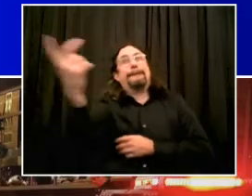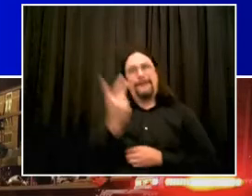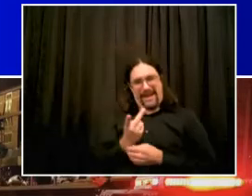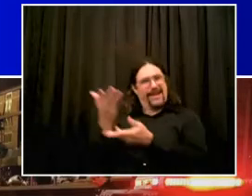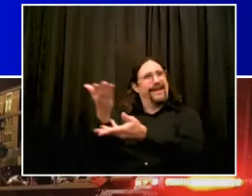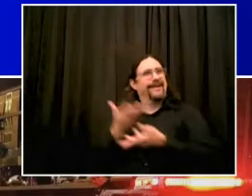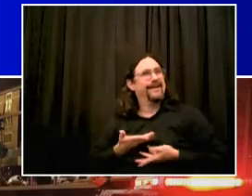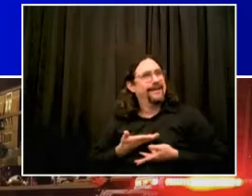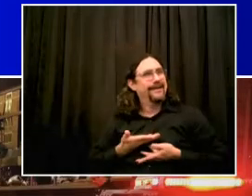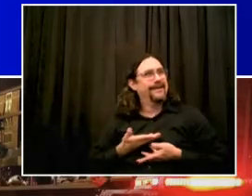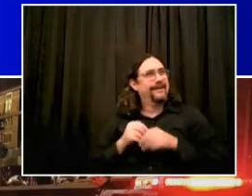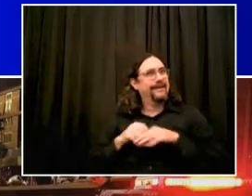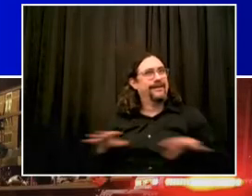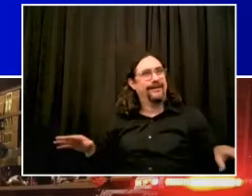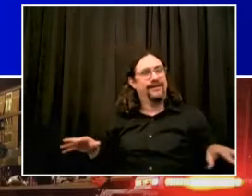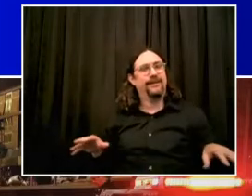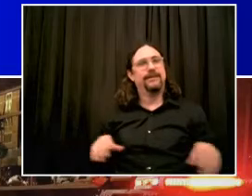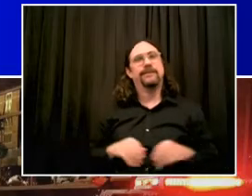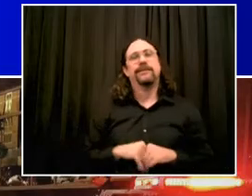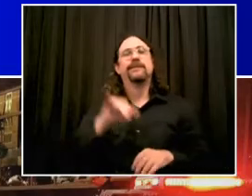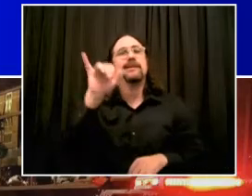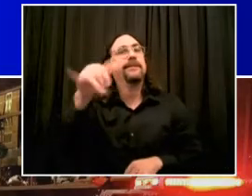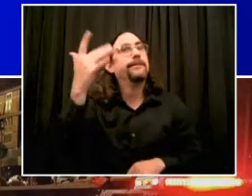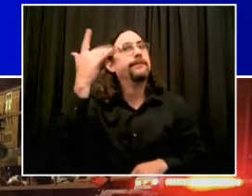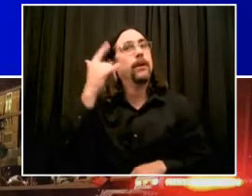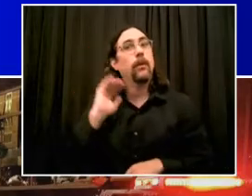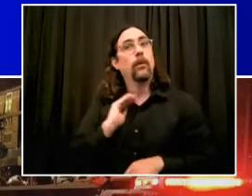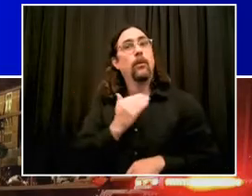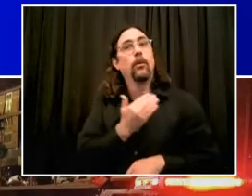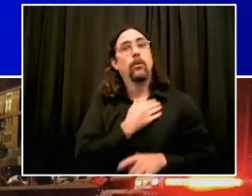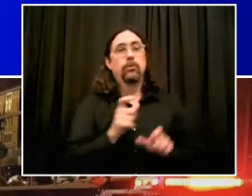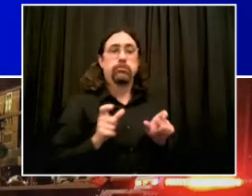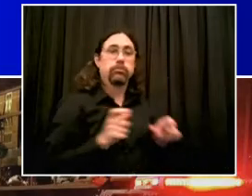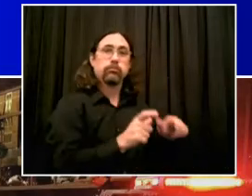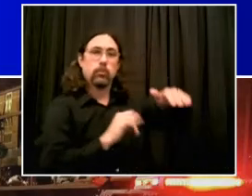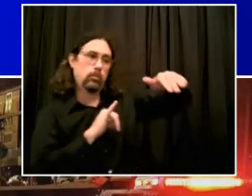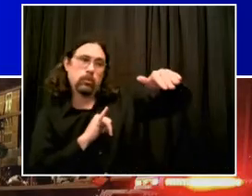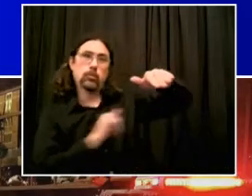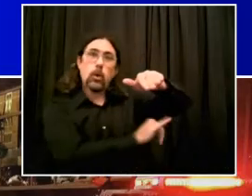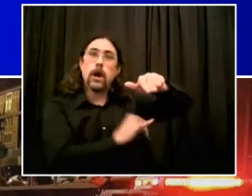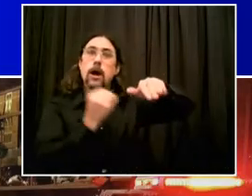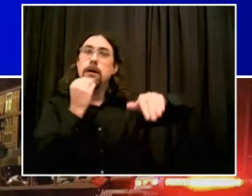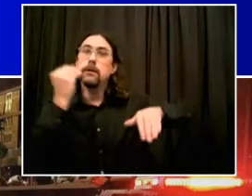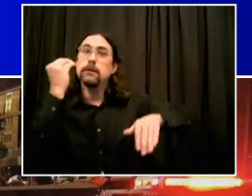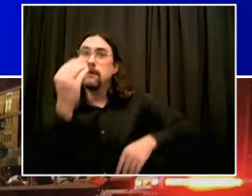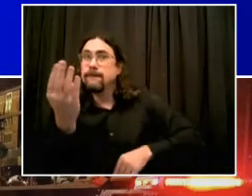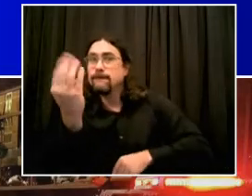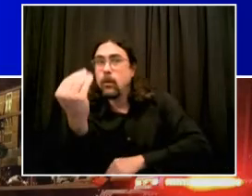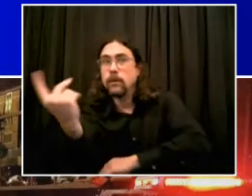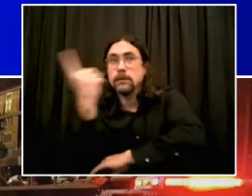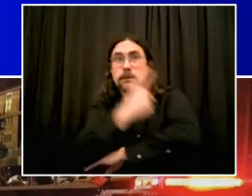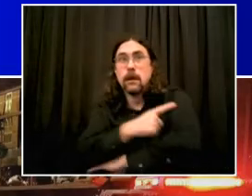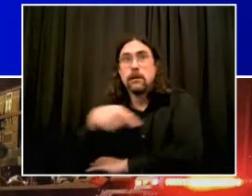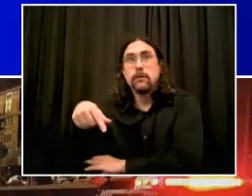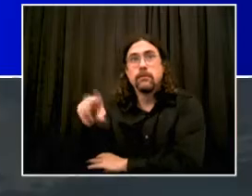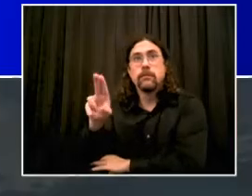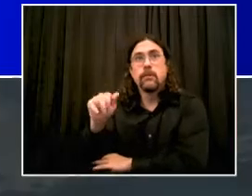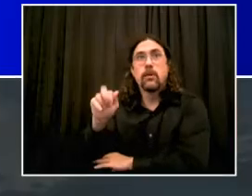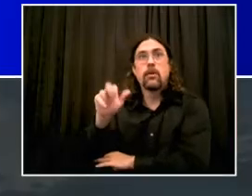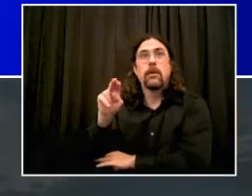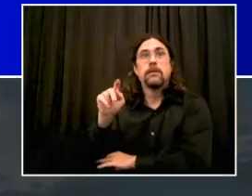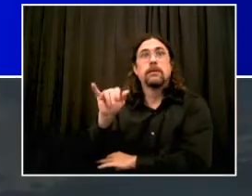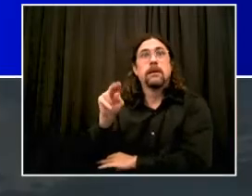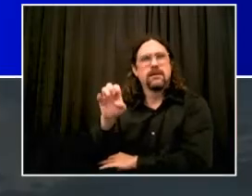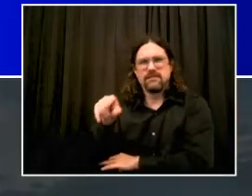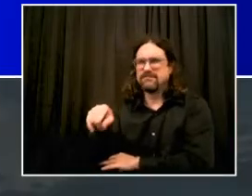becomes stronger every day, that law comes to life more every day. So starting today, we're going to do something new in New York City. We